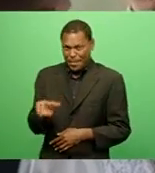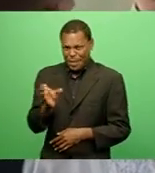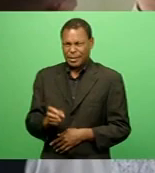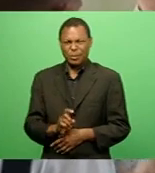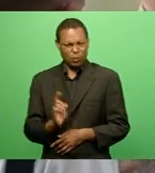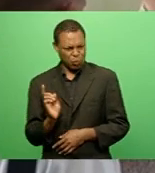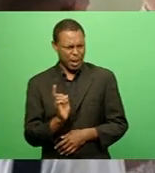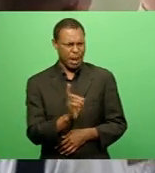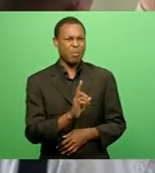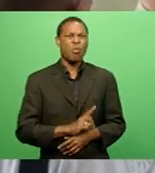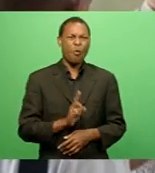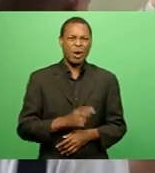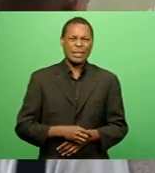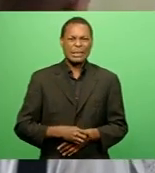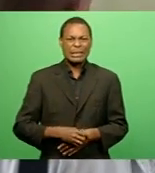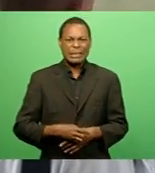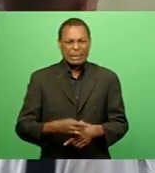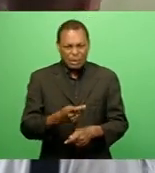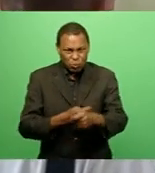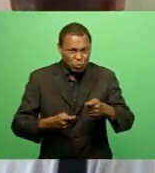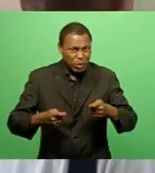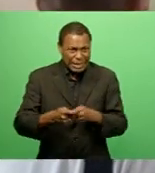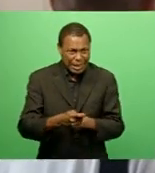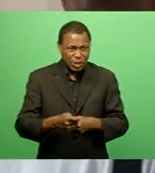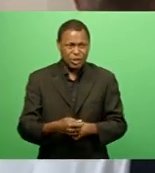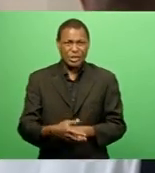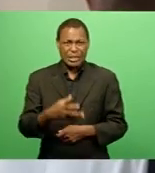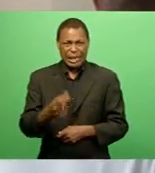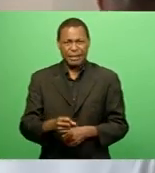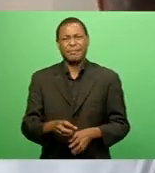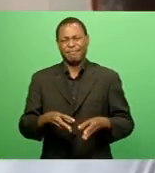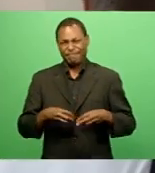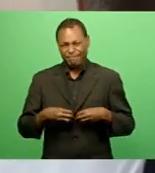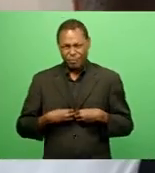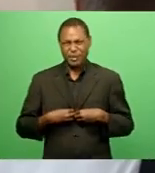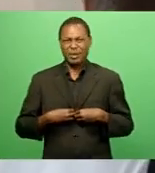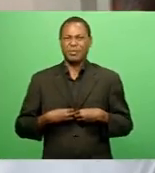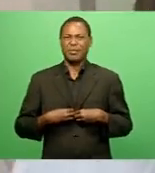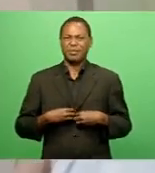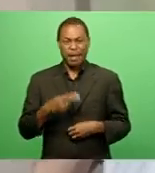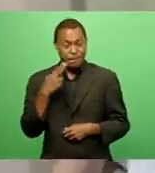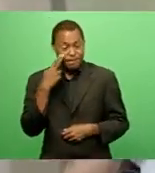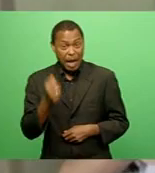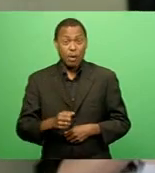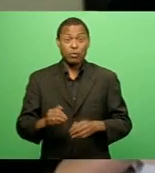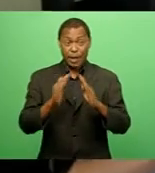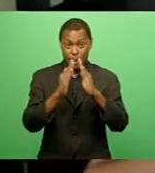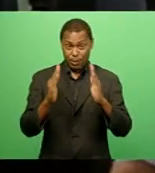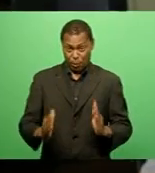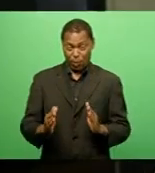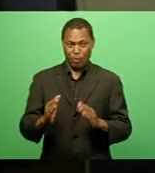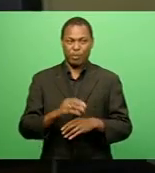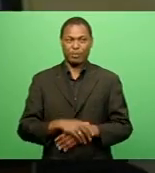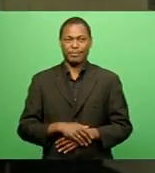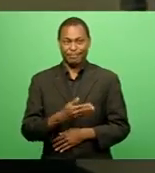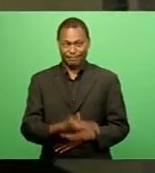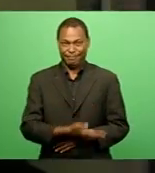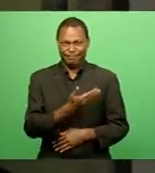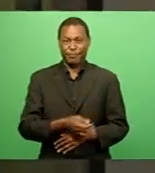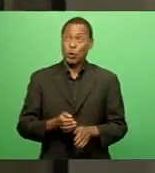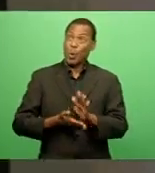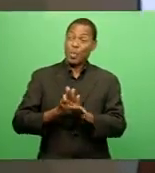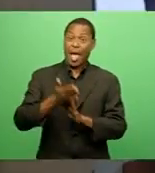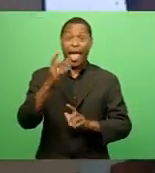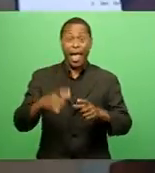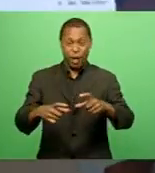certain transactions and notes which were found in Rahman's Dombati home related to the alleged drug trade. The High Court will